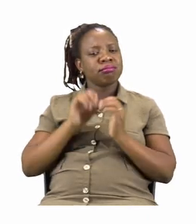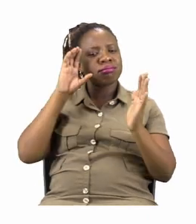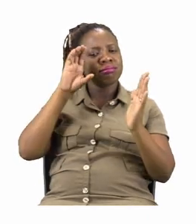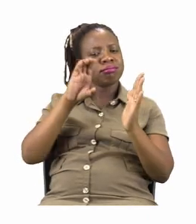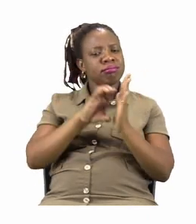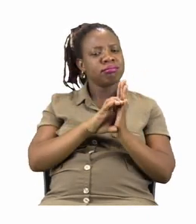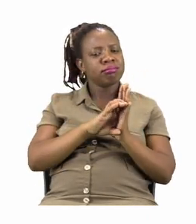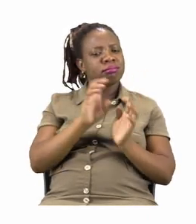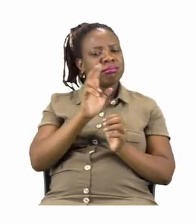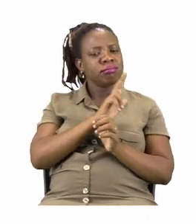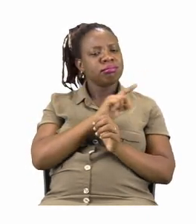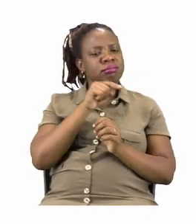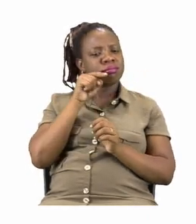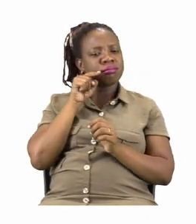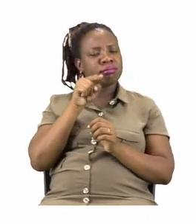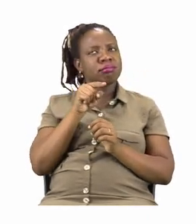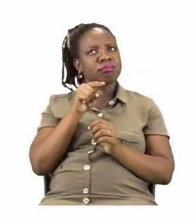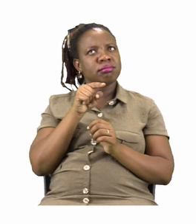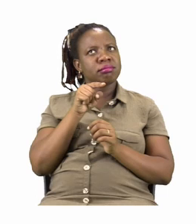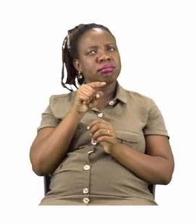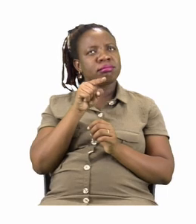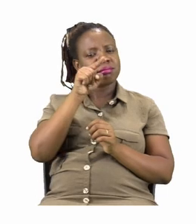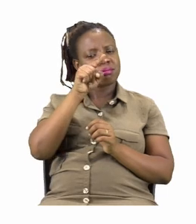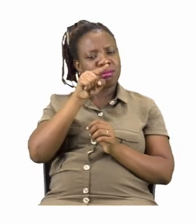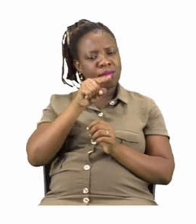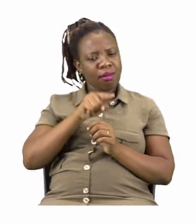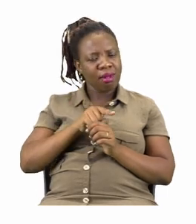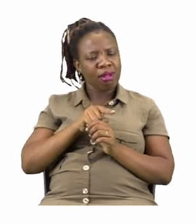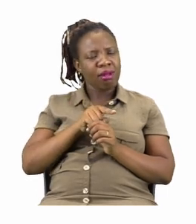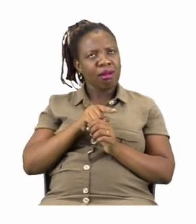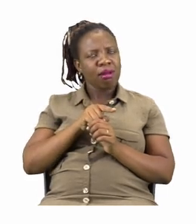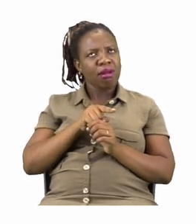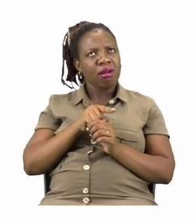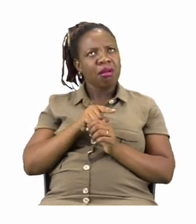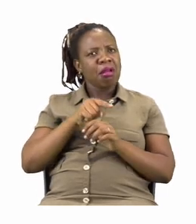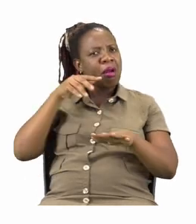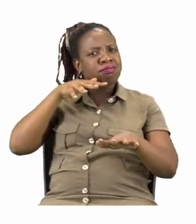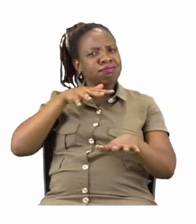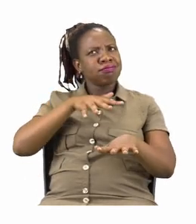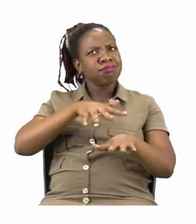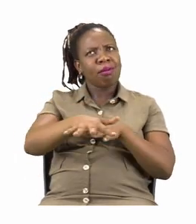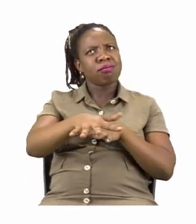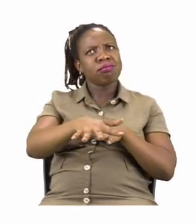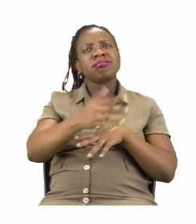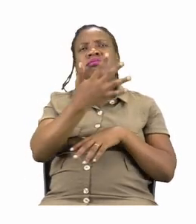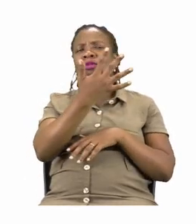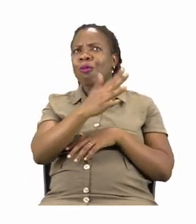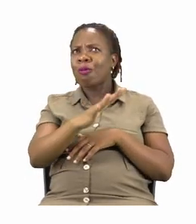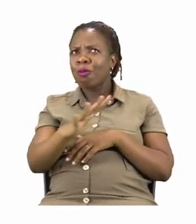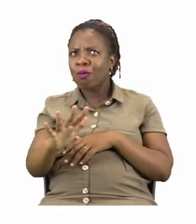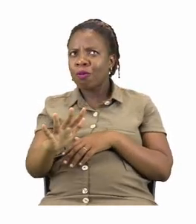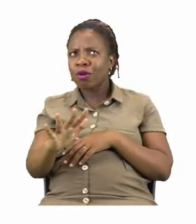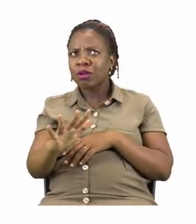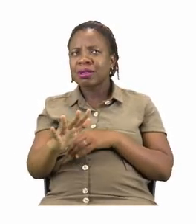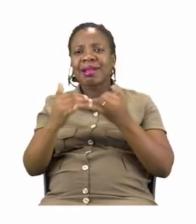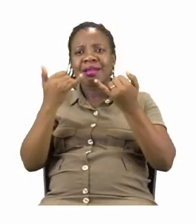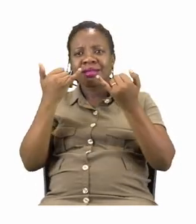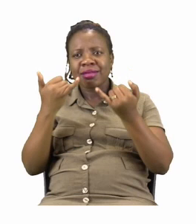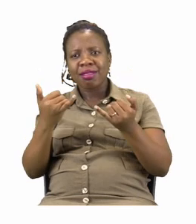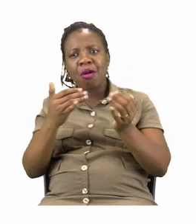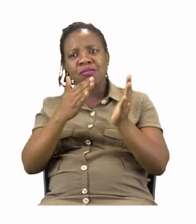Write a rule for each picture to teach them how to save water